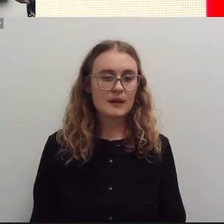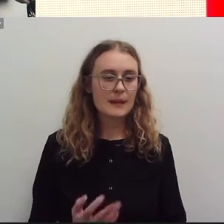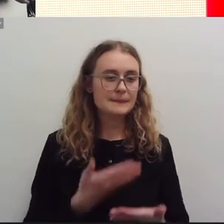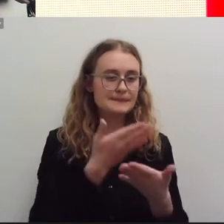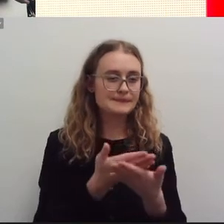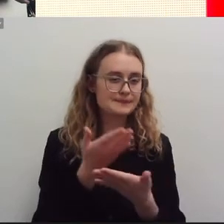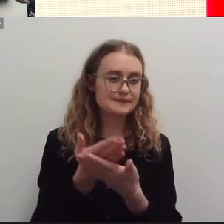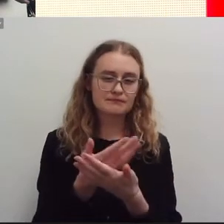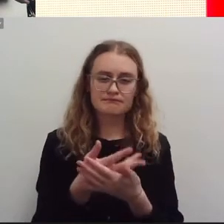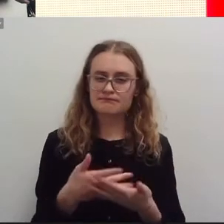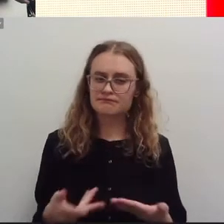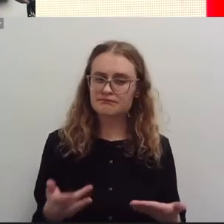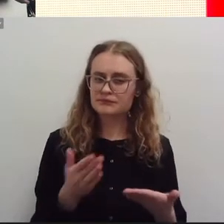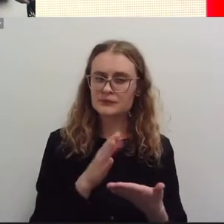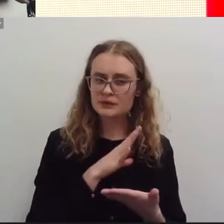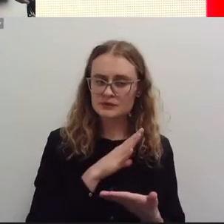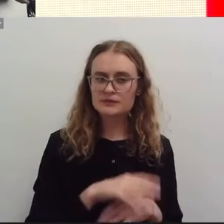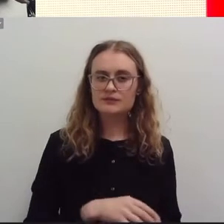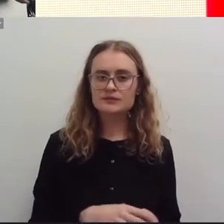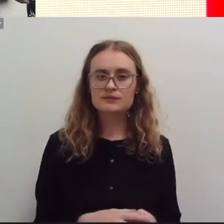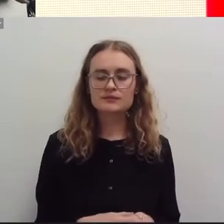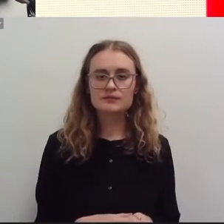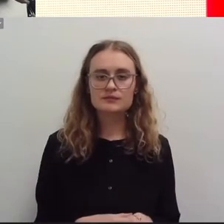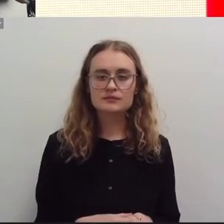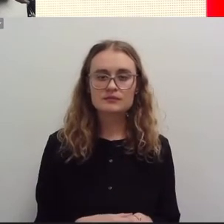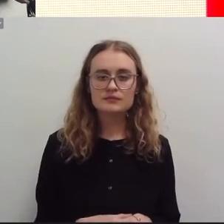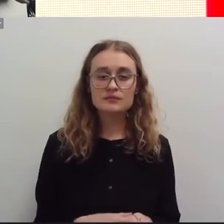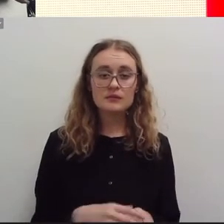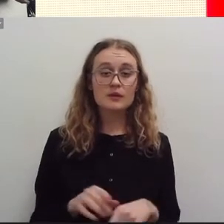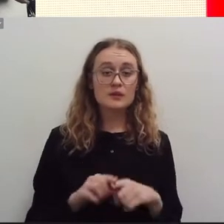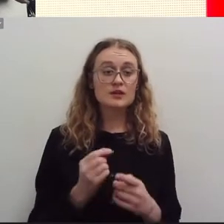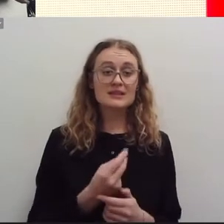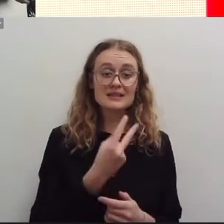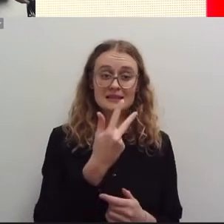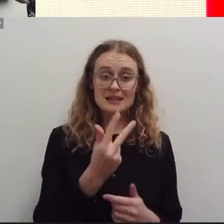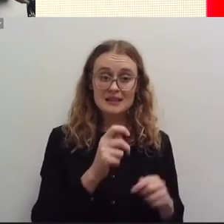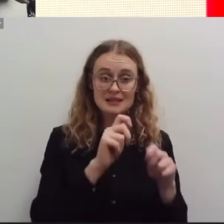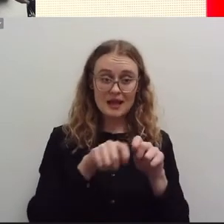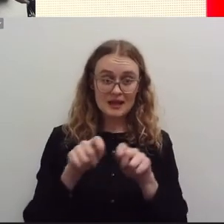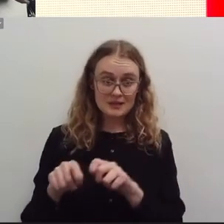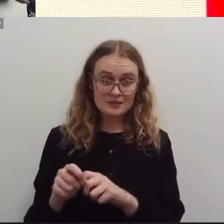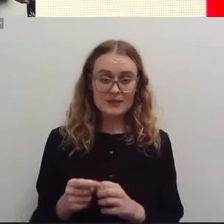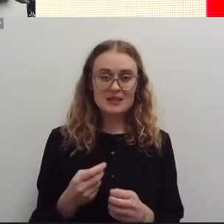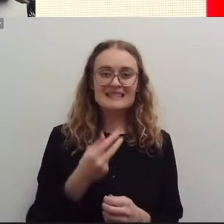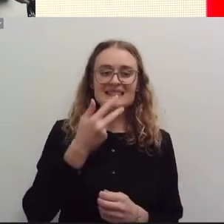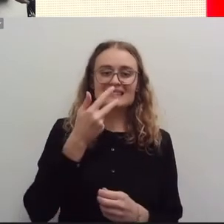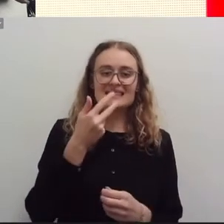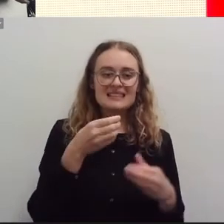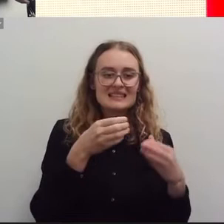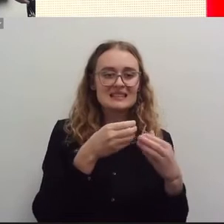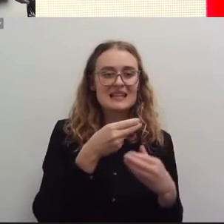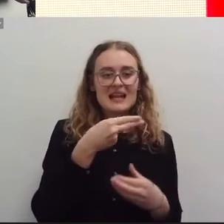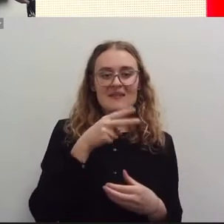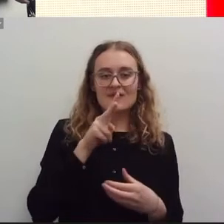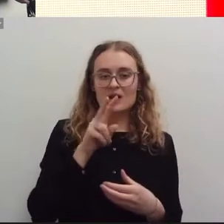stage, there are three experts from different kind of NGOs, but also that there are two organizations working